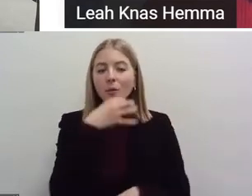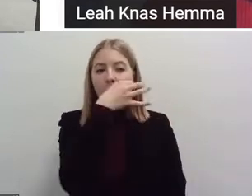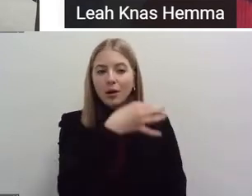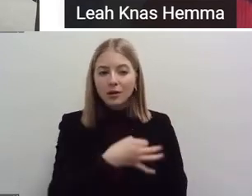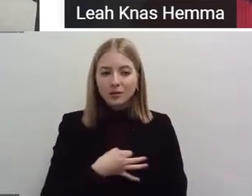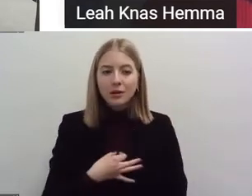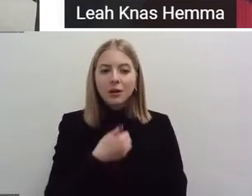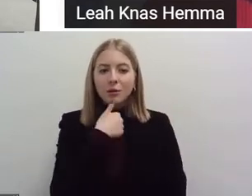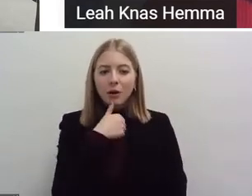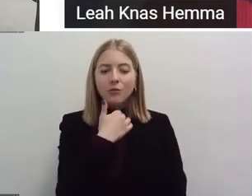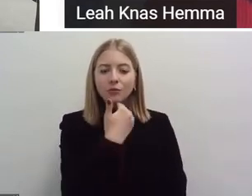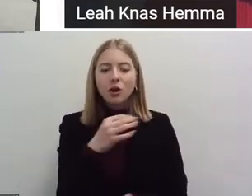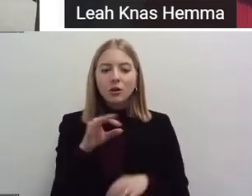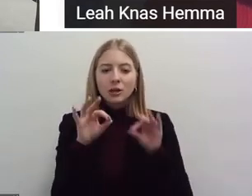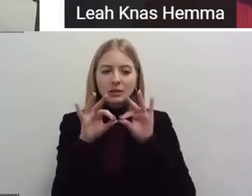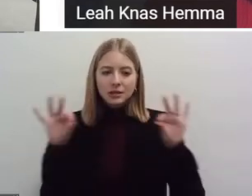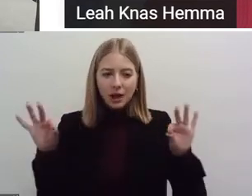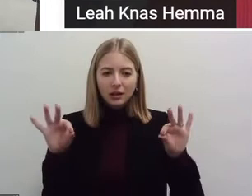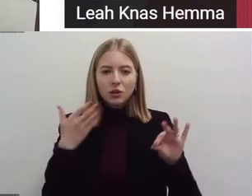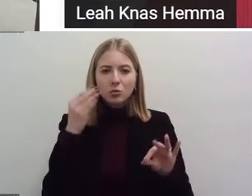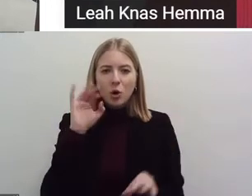us? What does that mean to you?